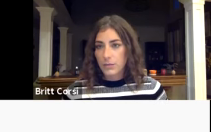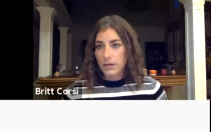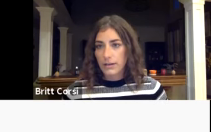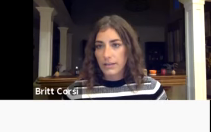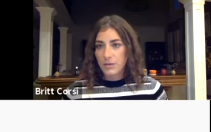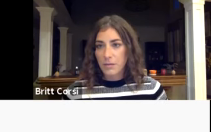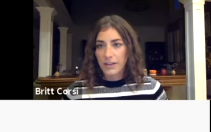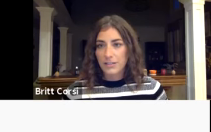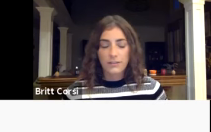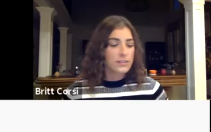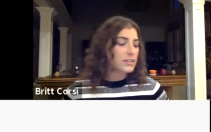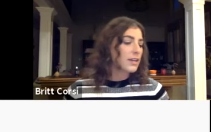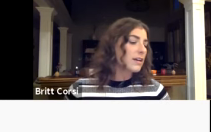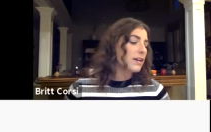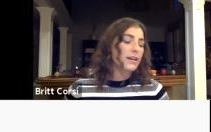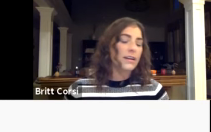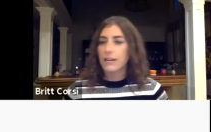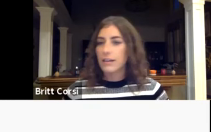And that's where our market serves.